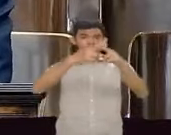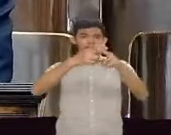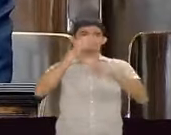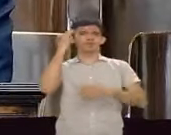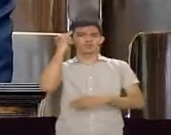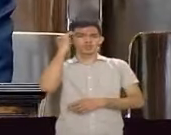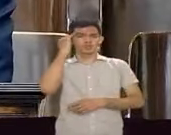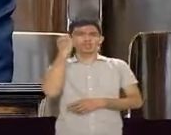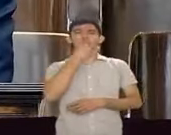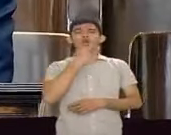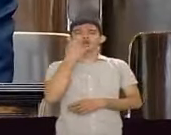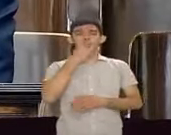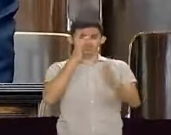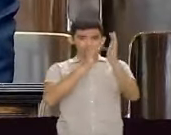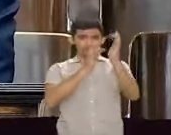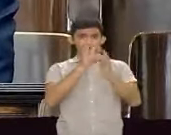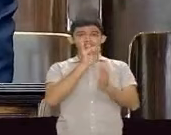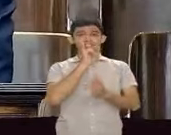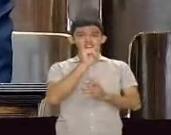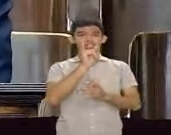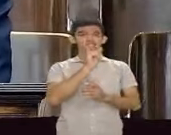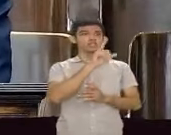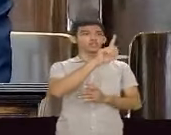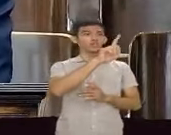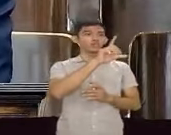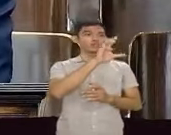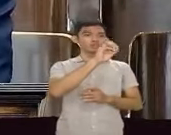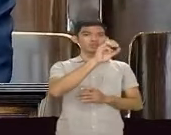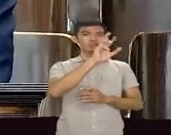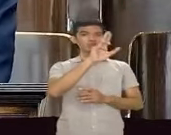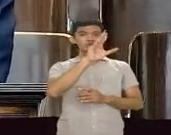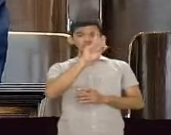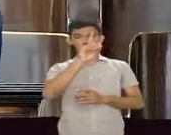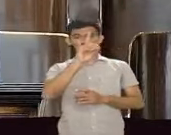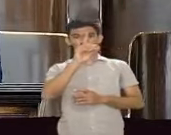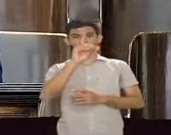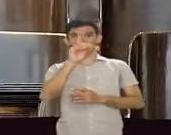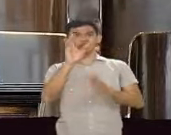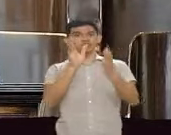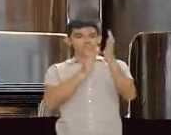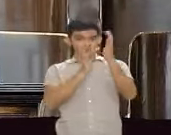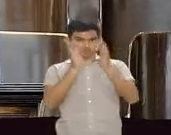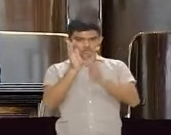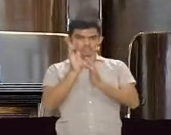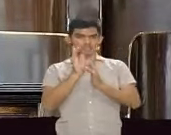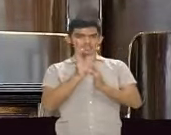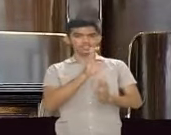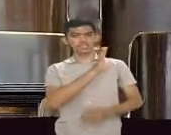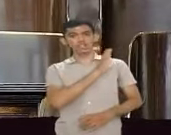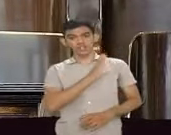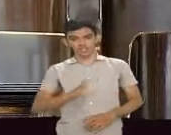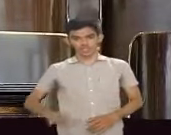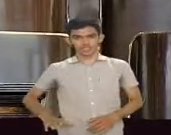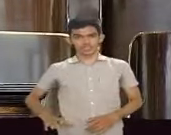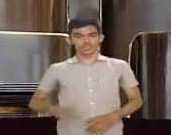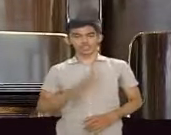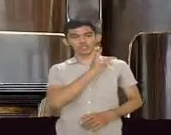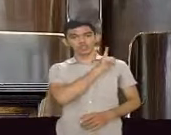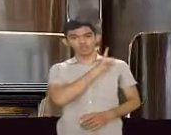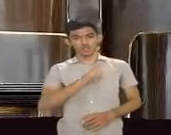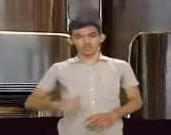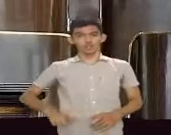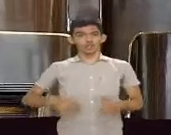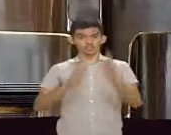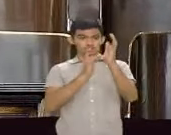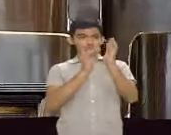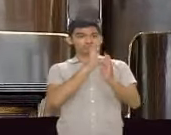know who he is. He is the Lord Jesus Christ. Lord means his deity. He